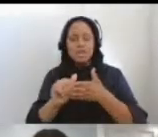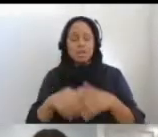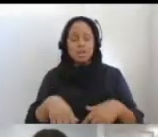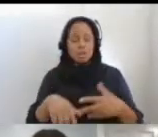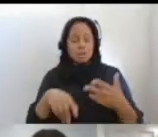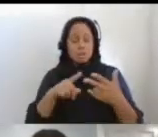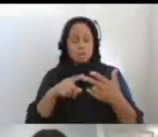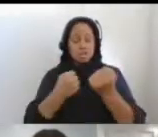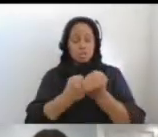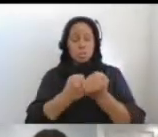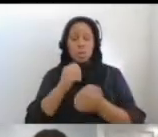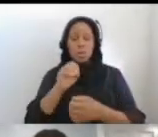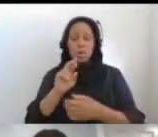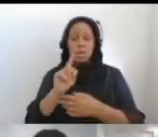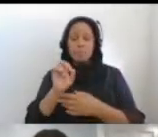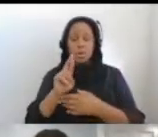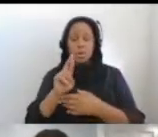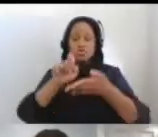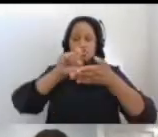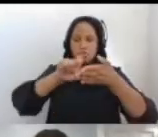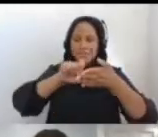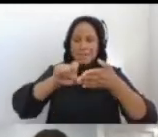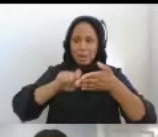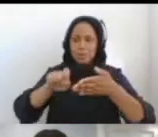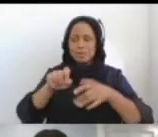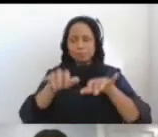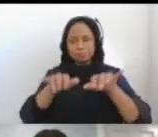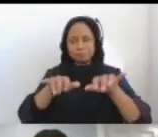to write that out in an Excel sheet, works to